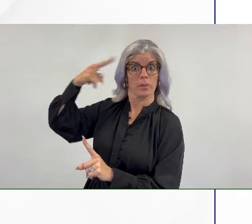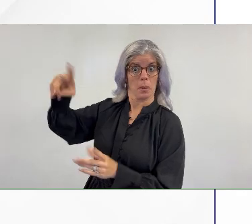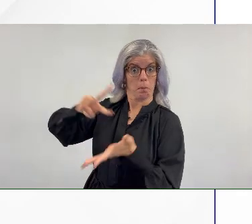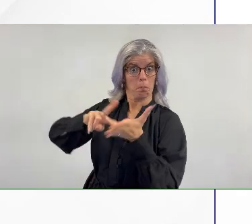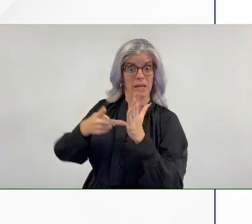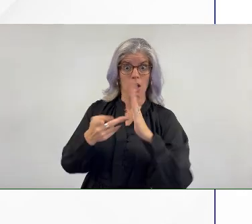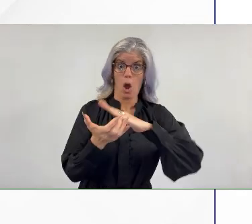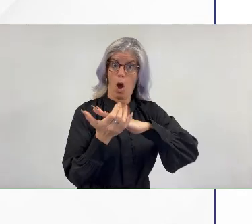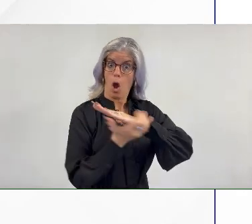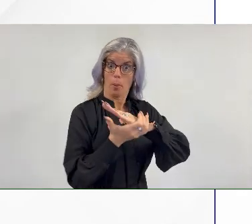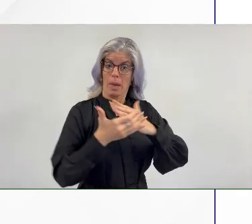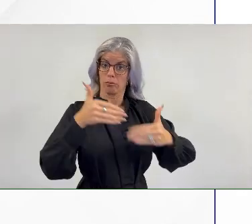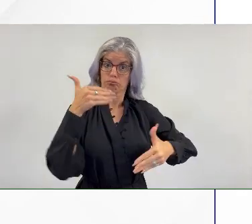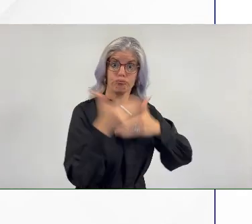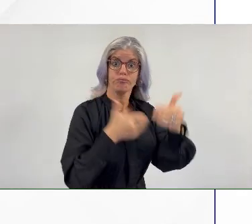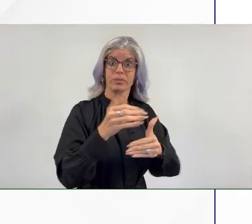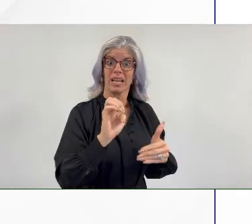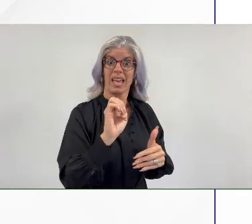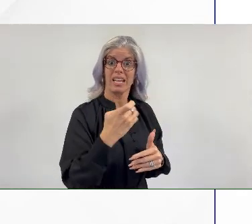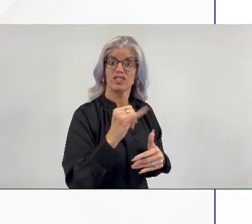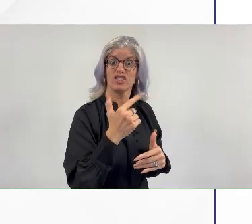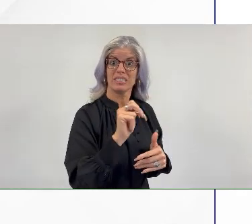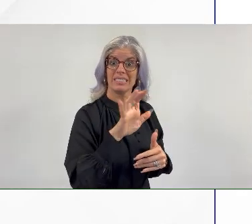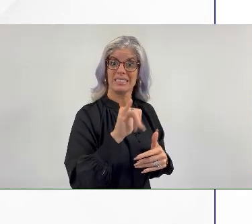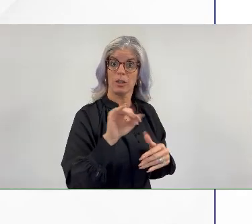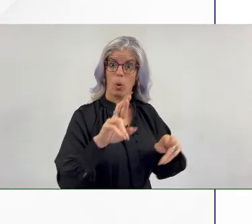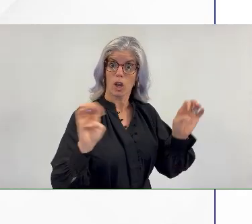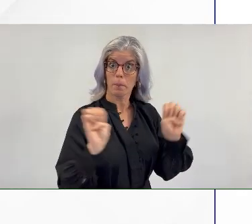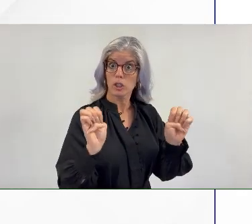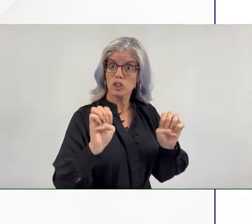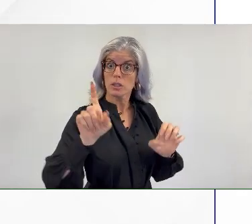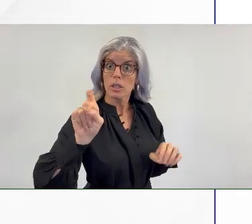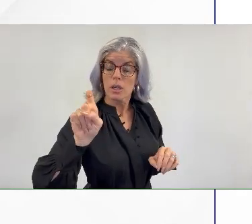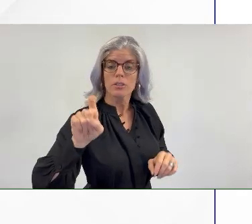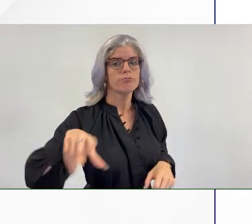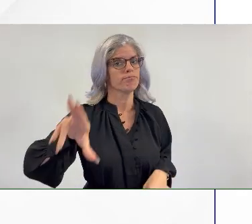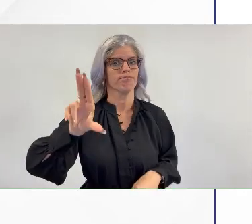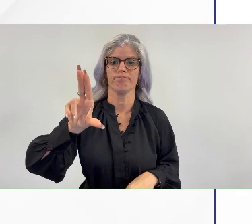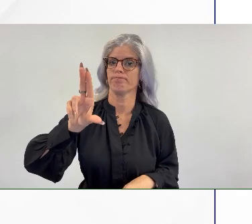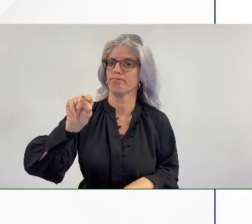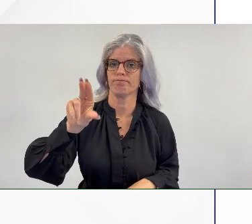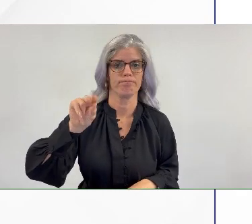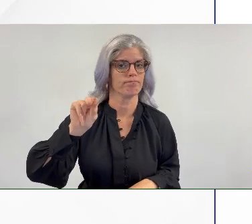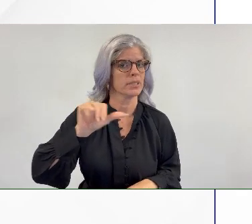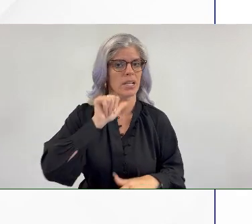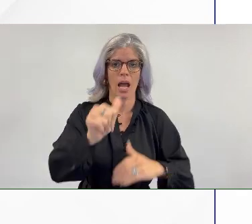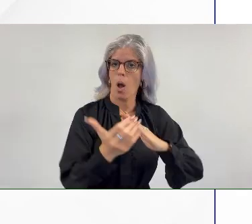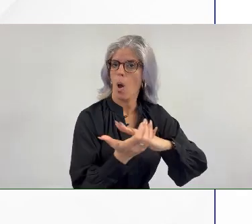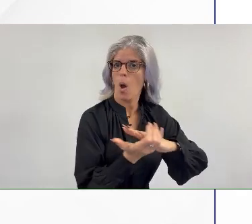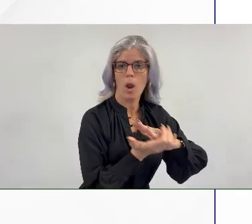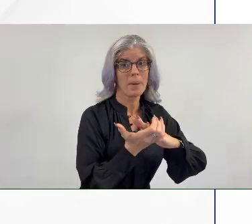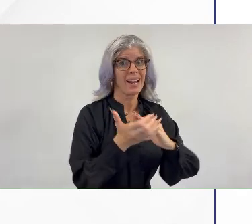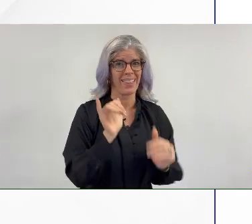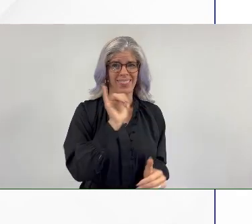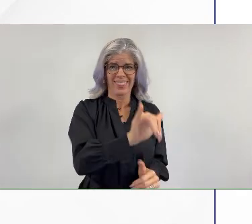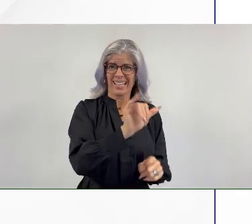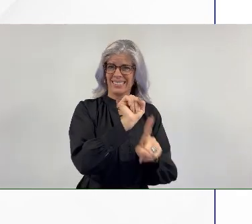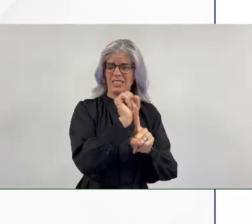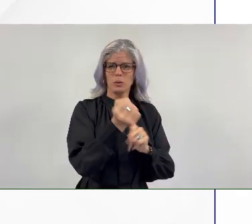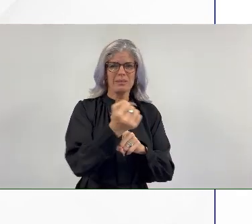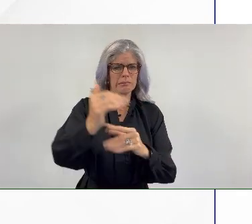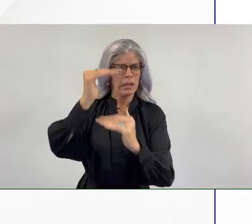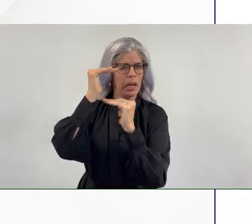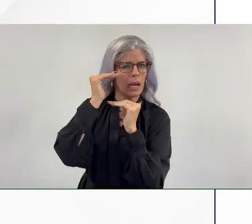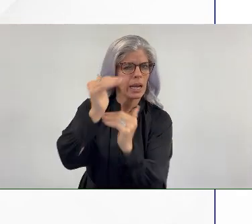not automatically create an exigency or emergency. These situations are limited to as long as the dangerous